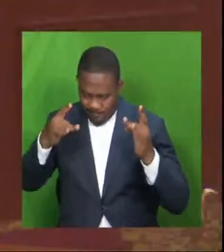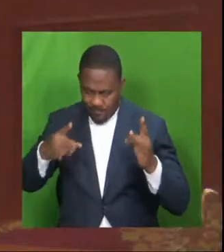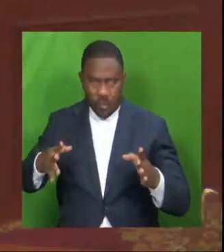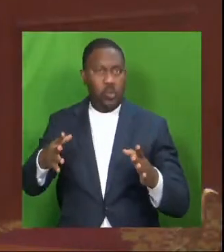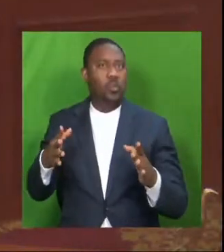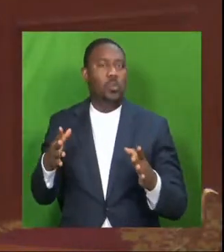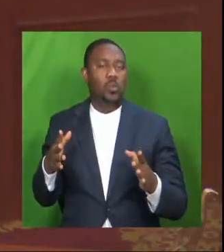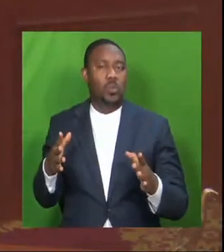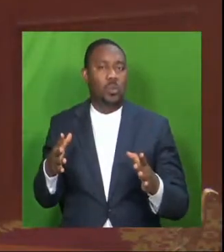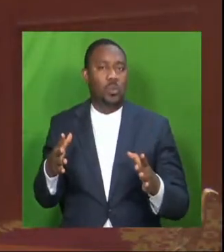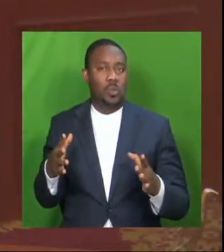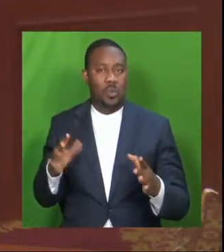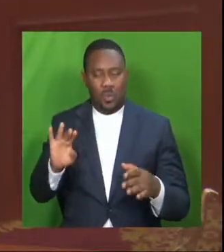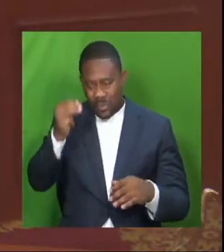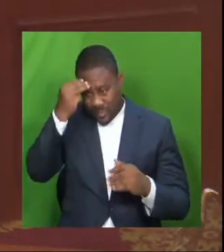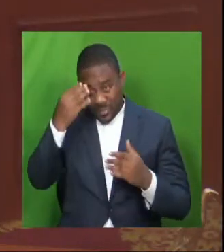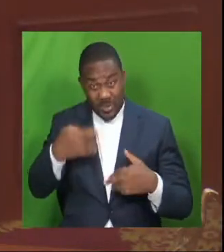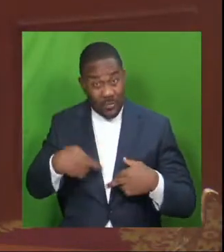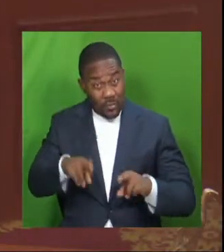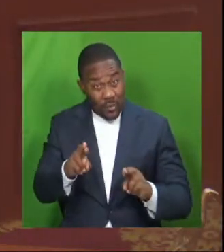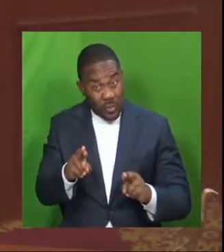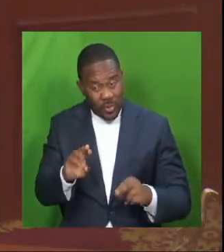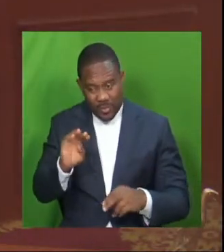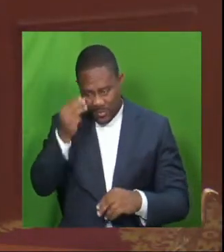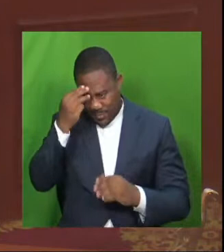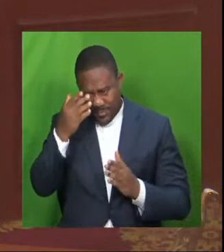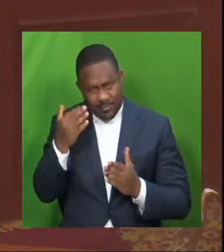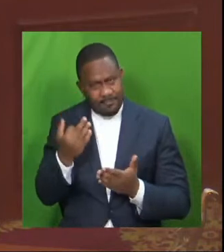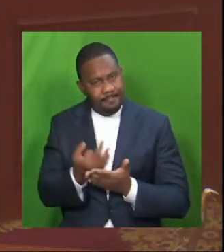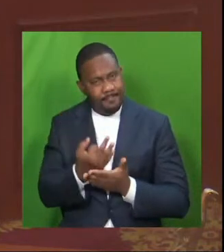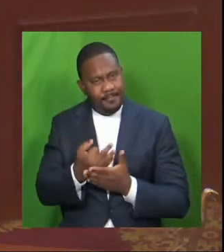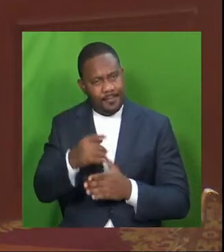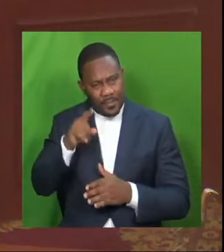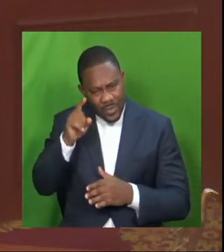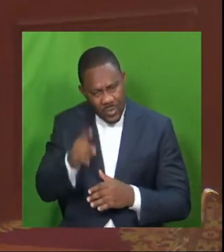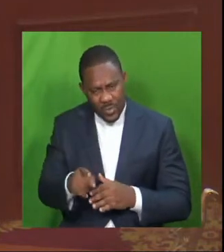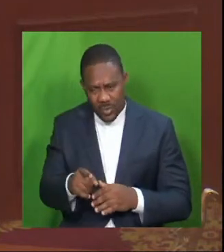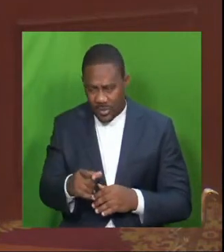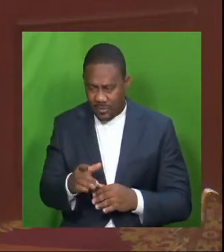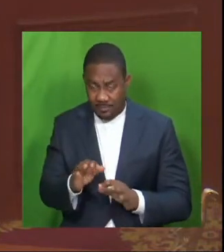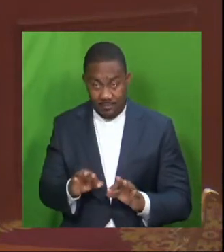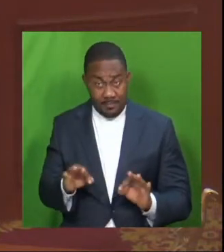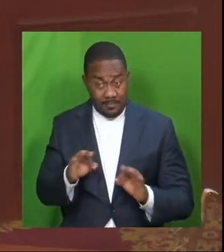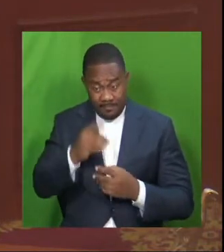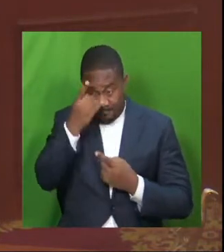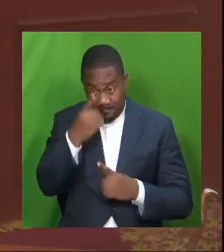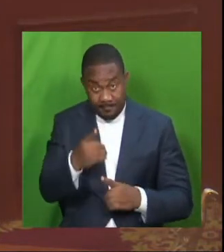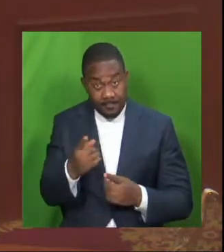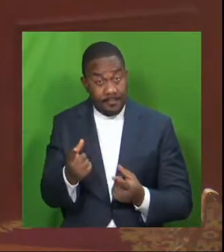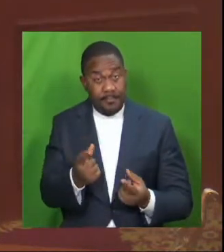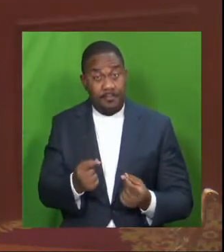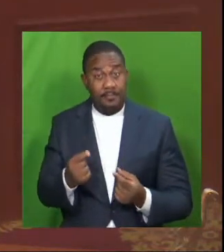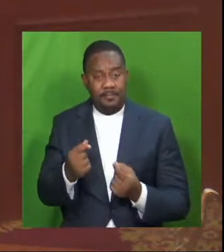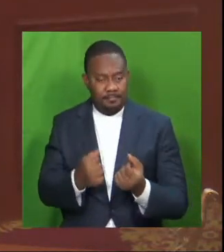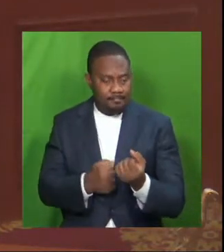the Minister for Roads and Minister for Finance will have to take appropriate decision to cushion the contractors who are on